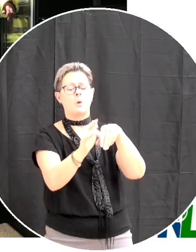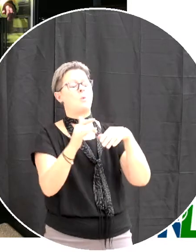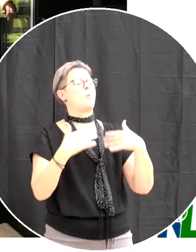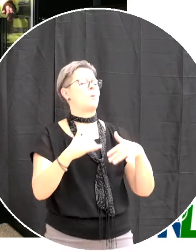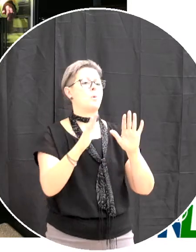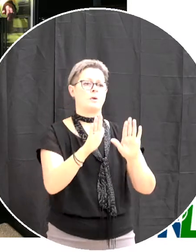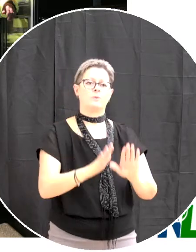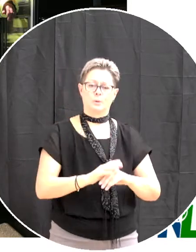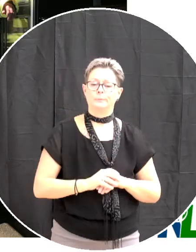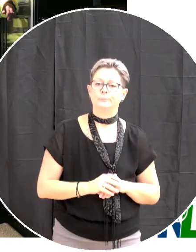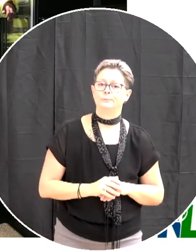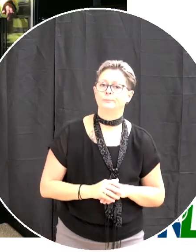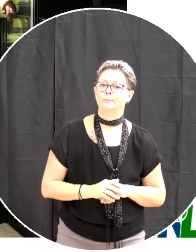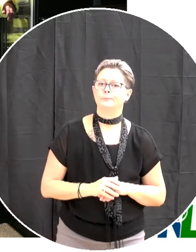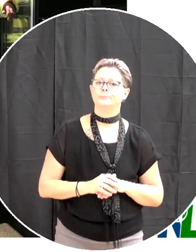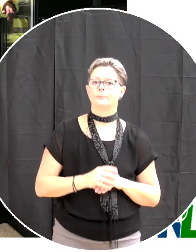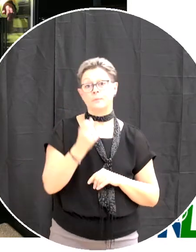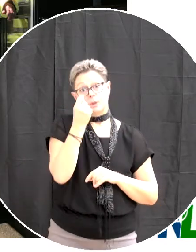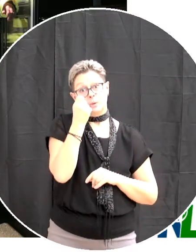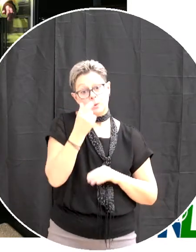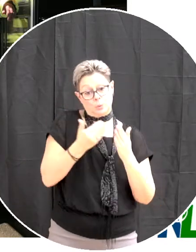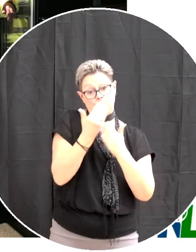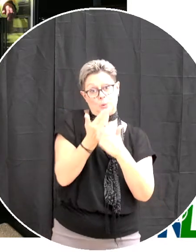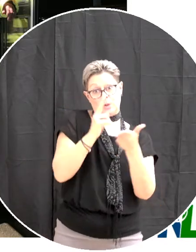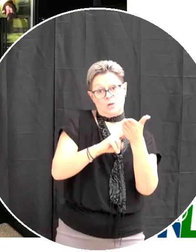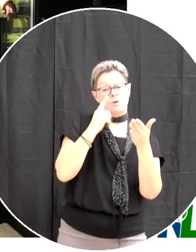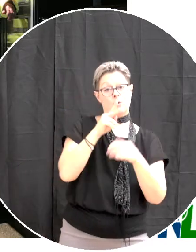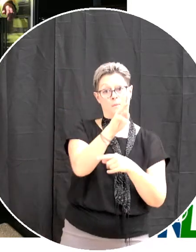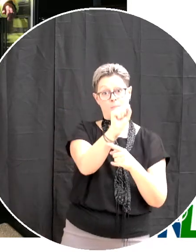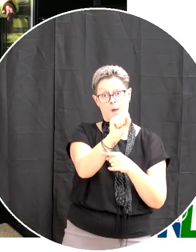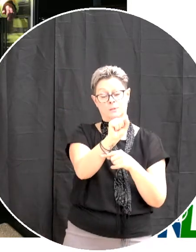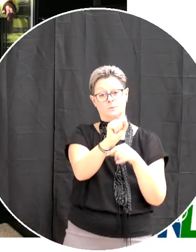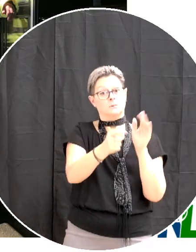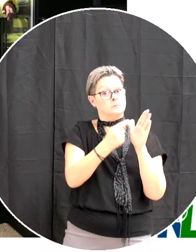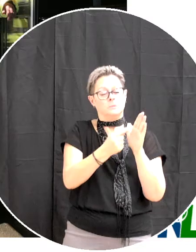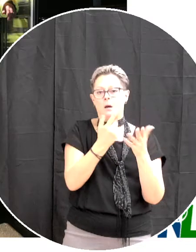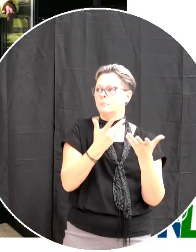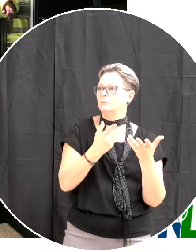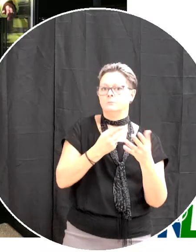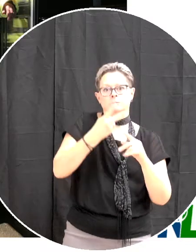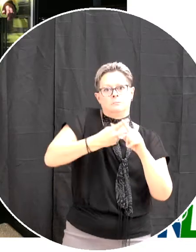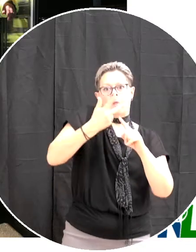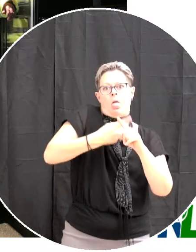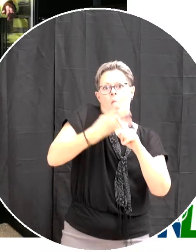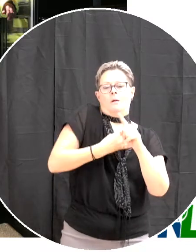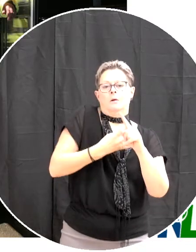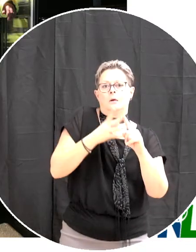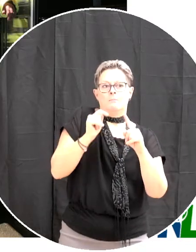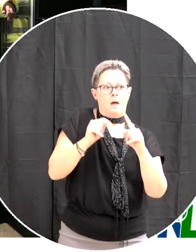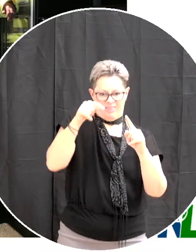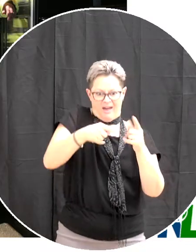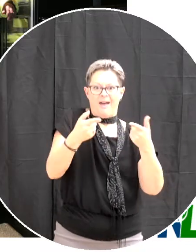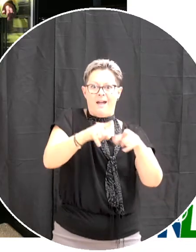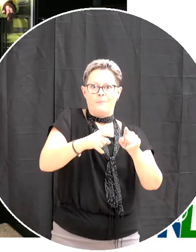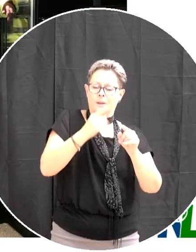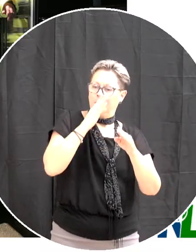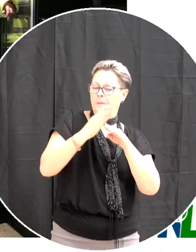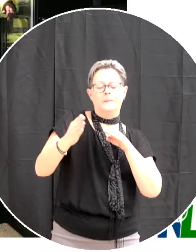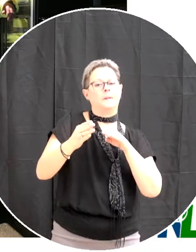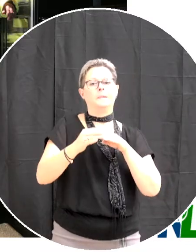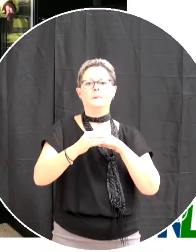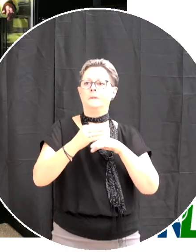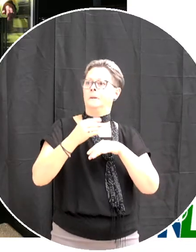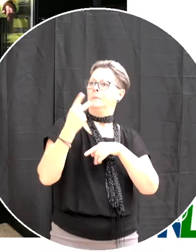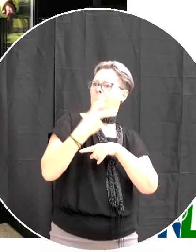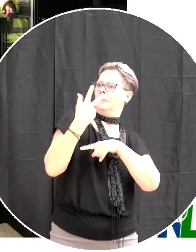Normally, something like that with the new contracts, new routes, would have taken months and months, and we're done in a matter of days and or weeks. But